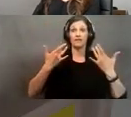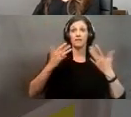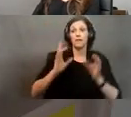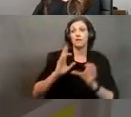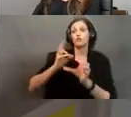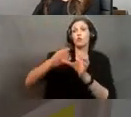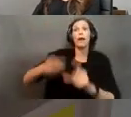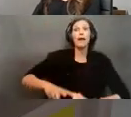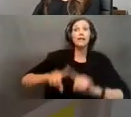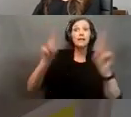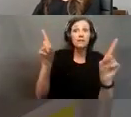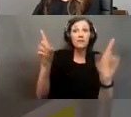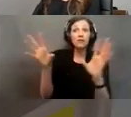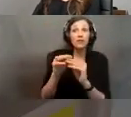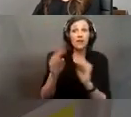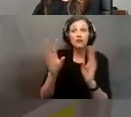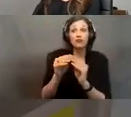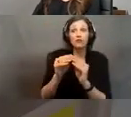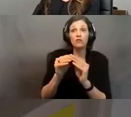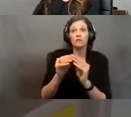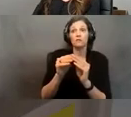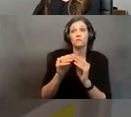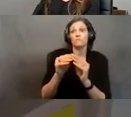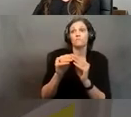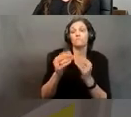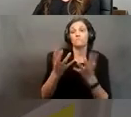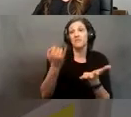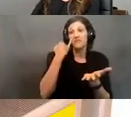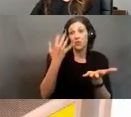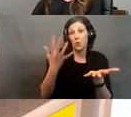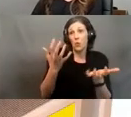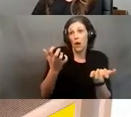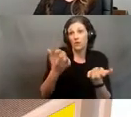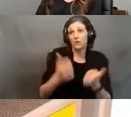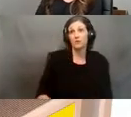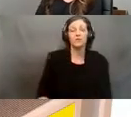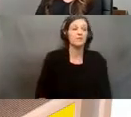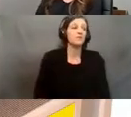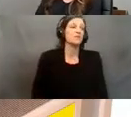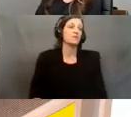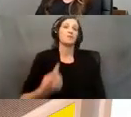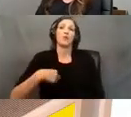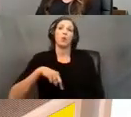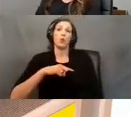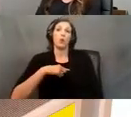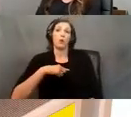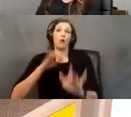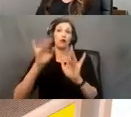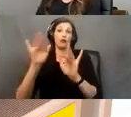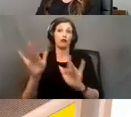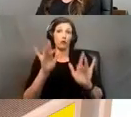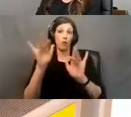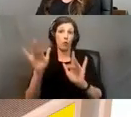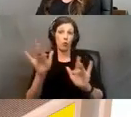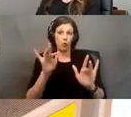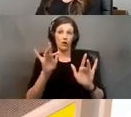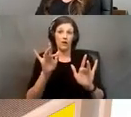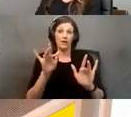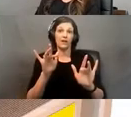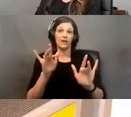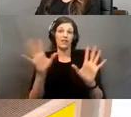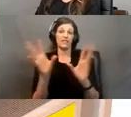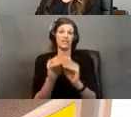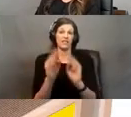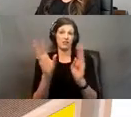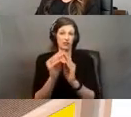live session in real time if you chose to do that. are recording the session so